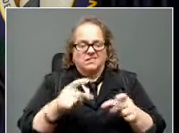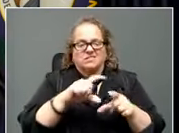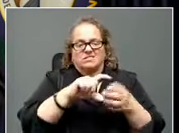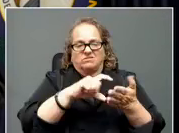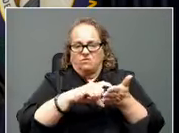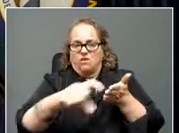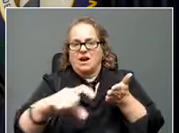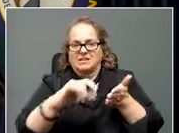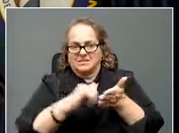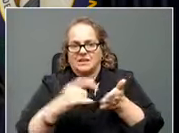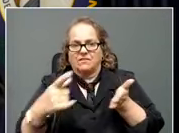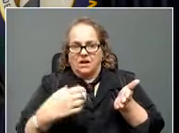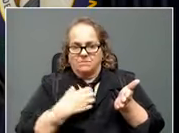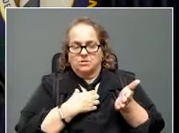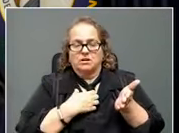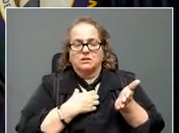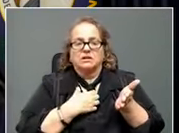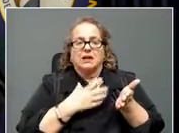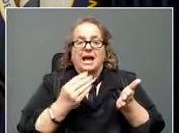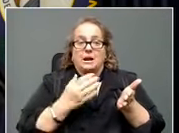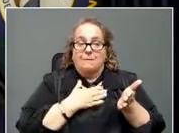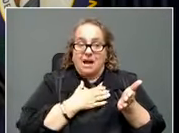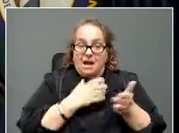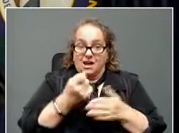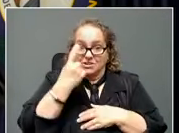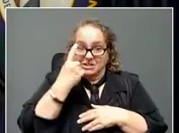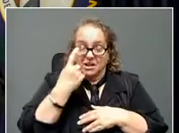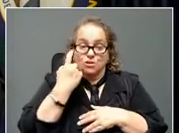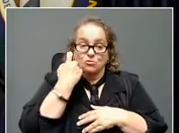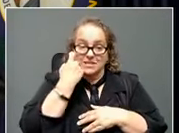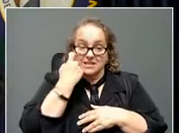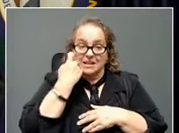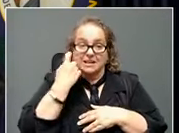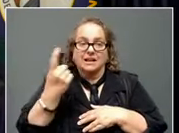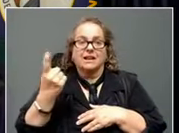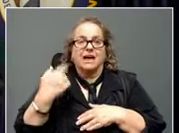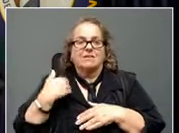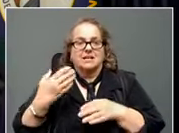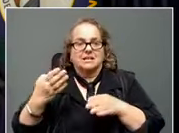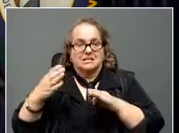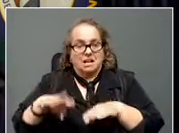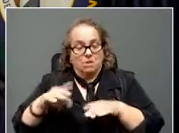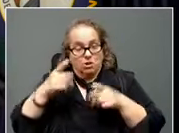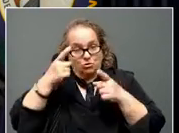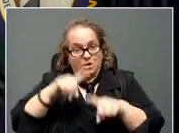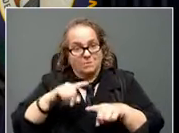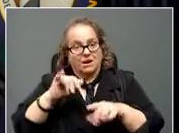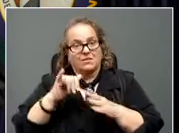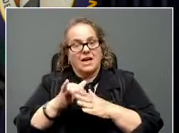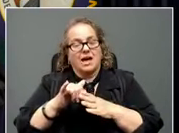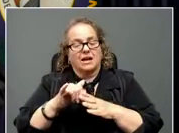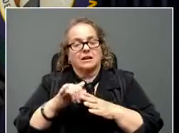there's recently been a settlement agreement that impacts this from litigation against the state,